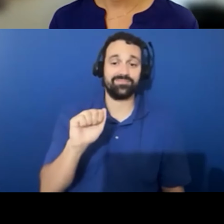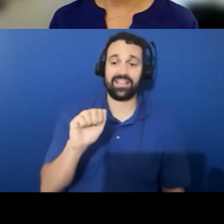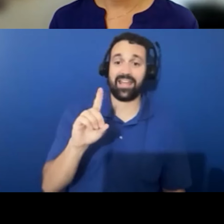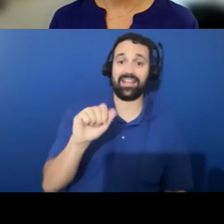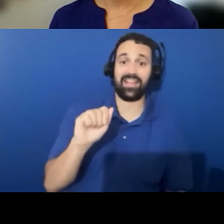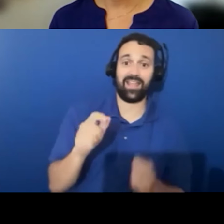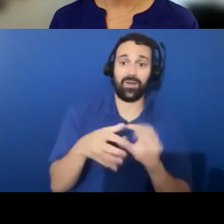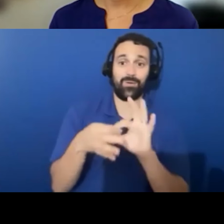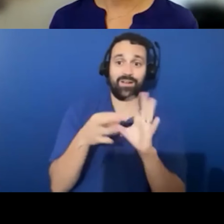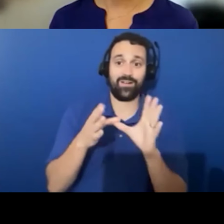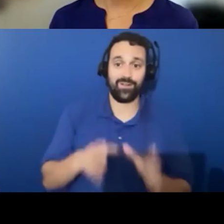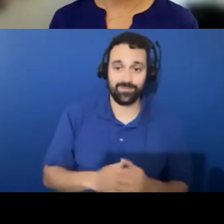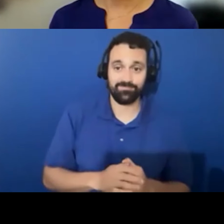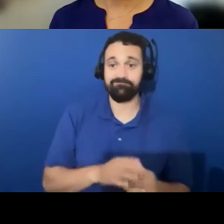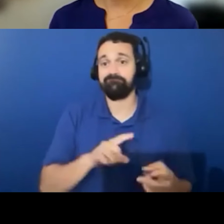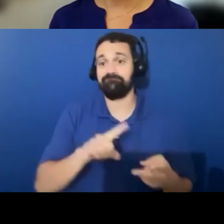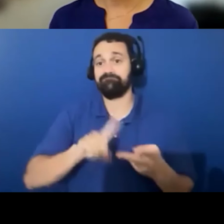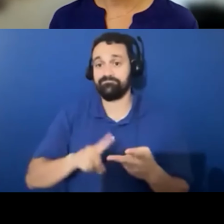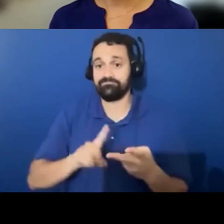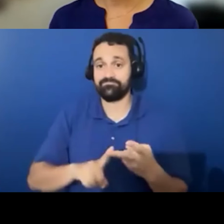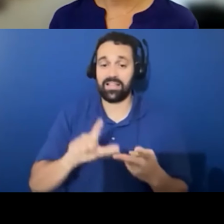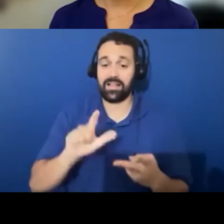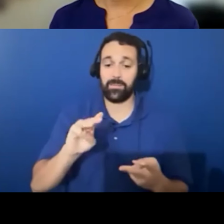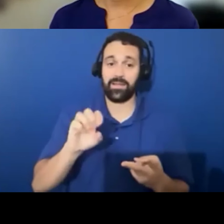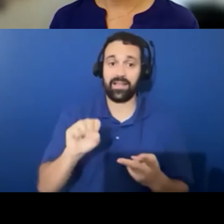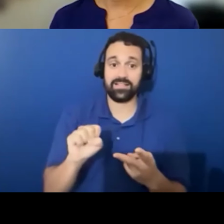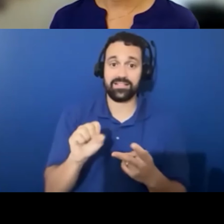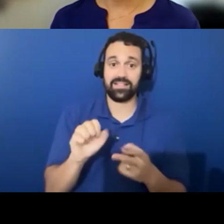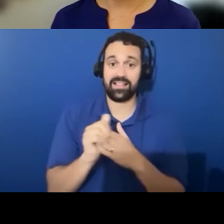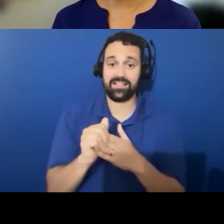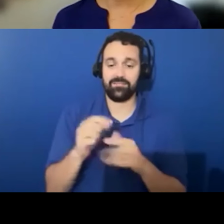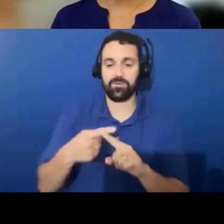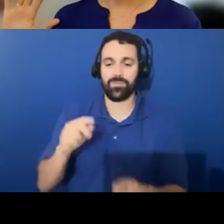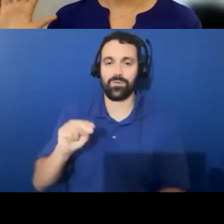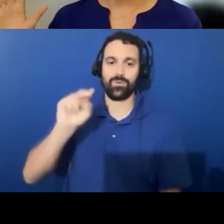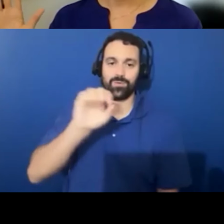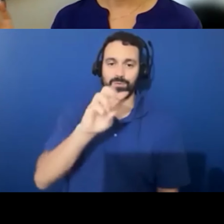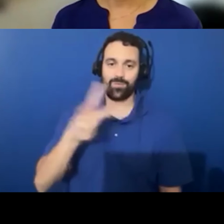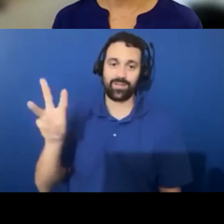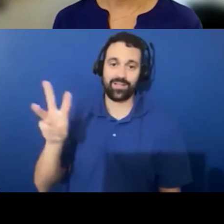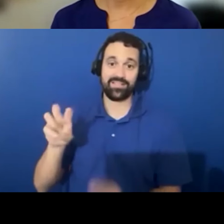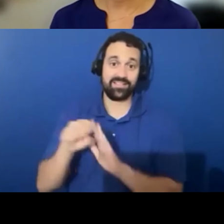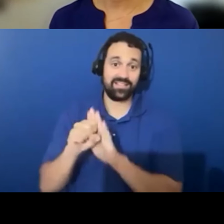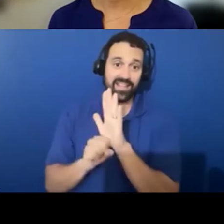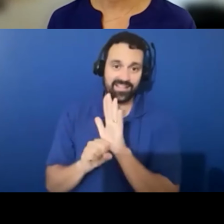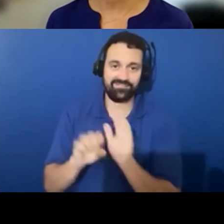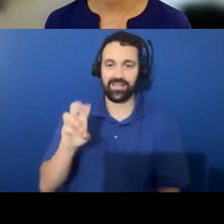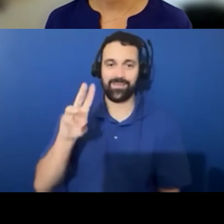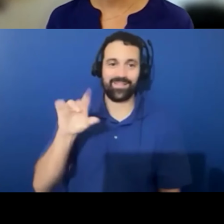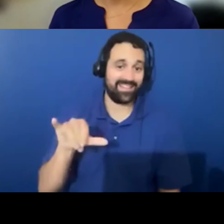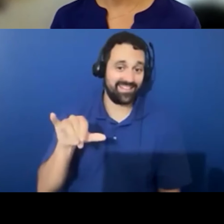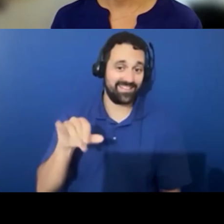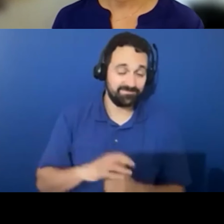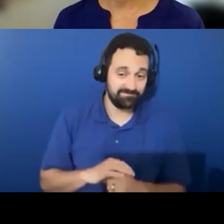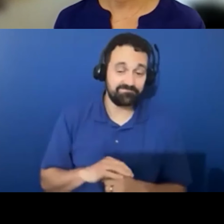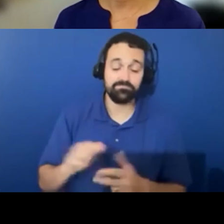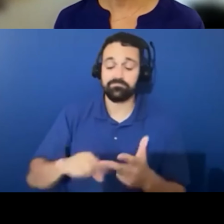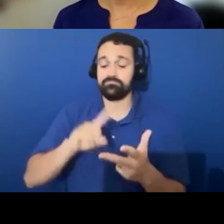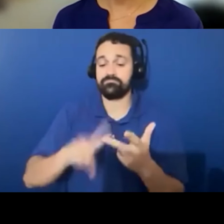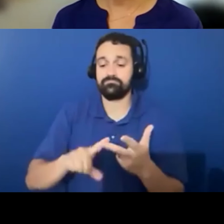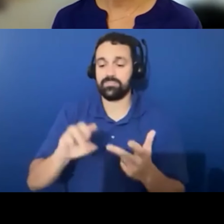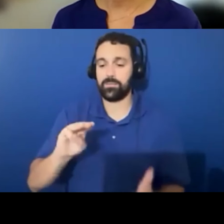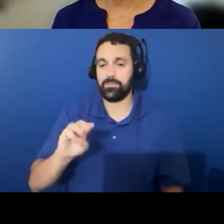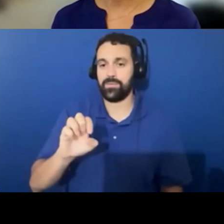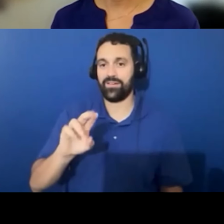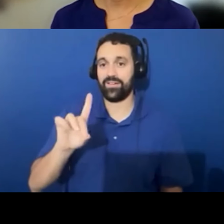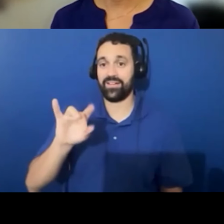have our LMS leads from Northwestern State, Ms. Emily Parrott, hello. Meredith King